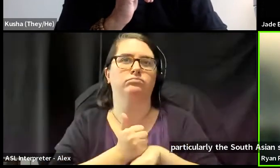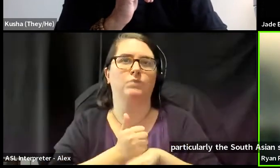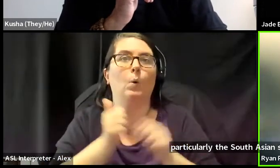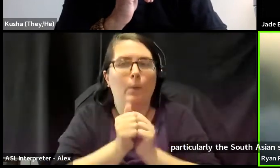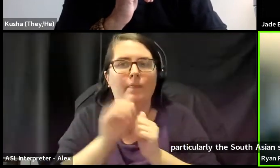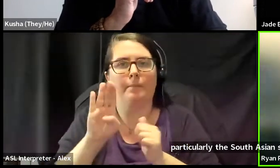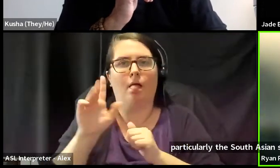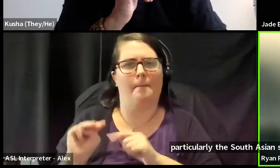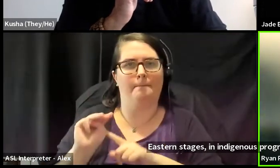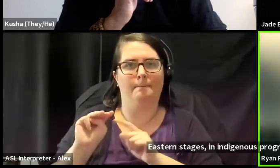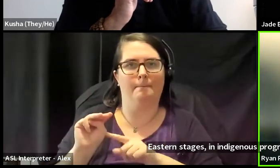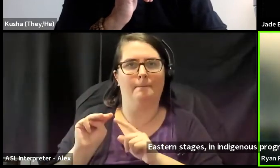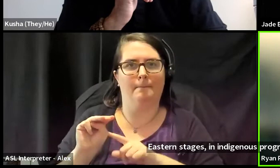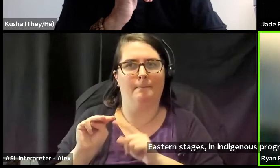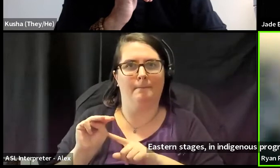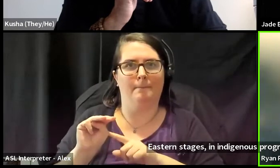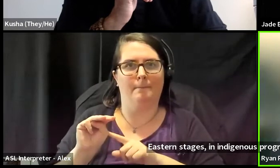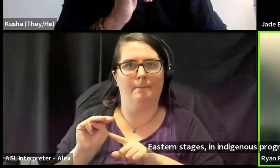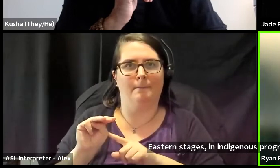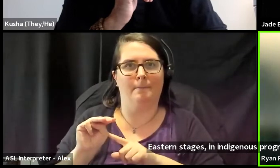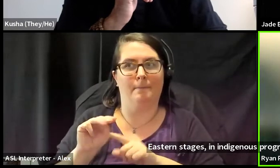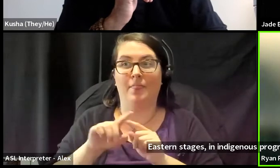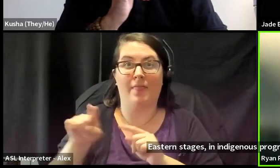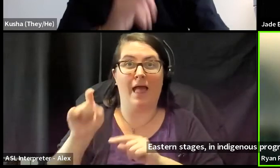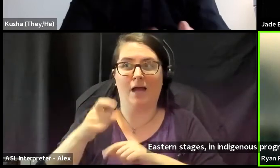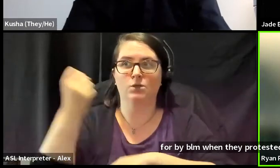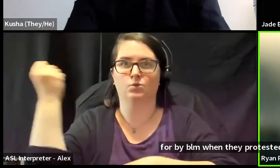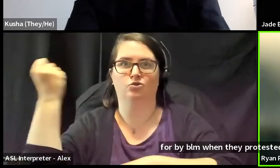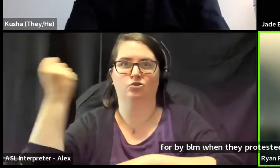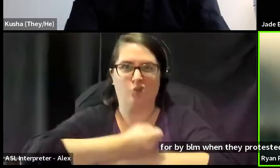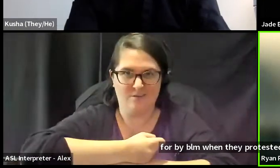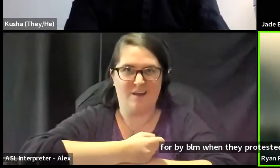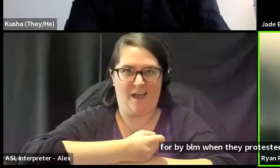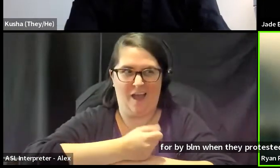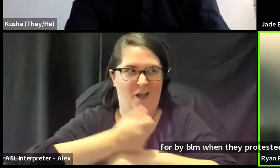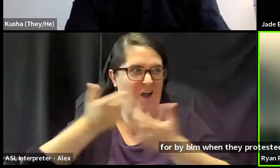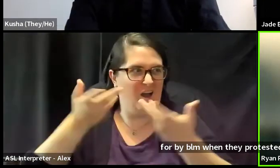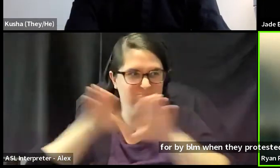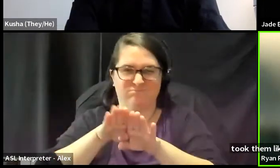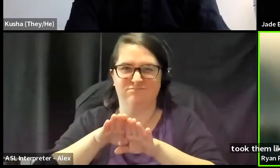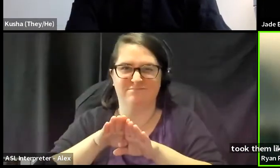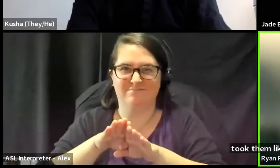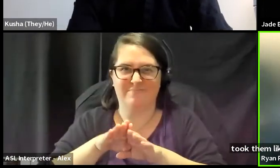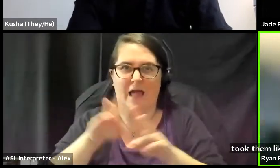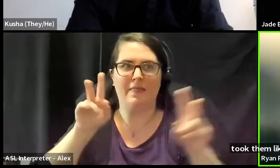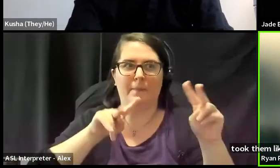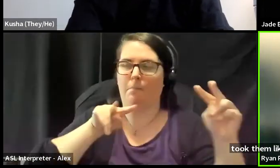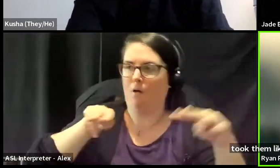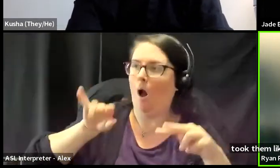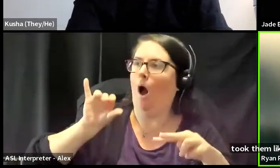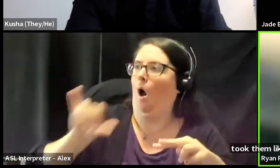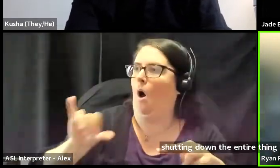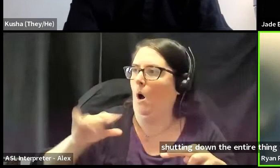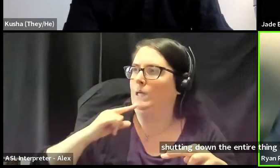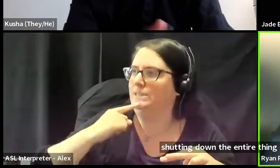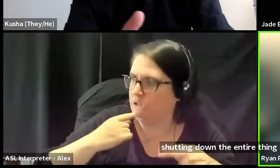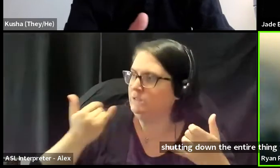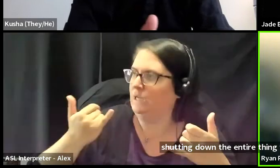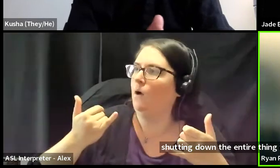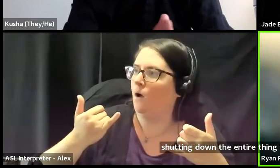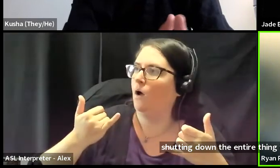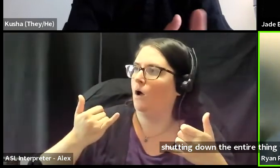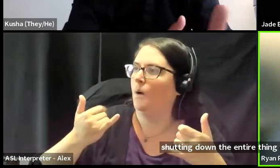protested, right? But it literally took them like shutting down the entire thing for people to take it seriously. And then even so, when they did that, they got